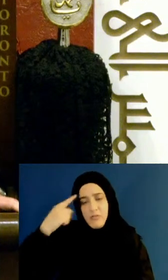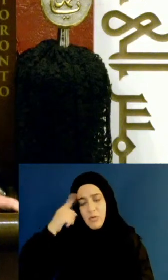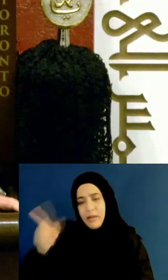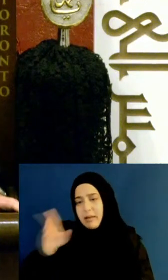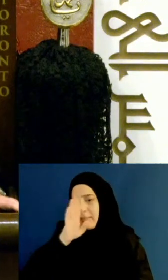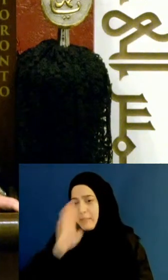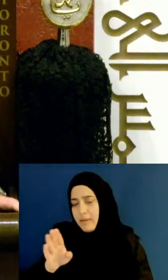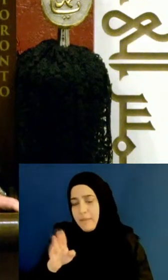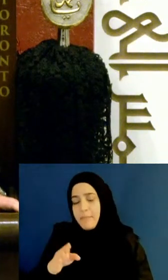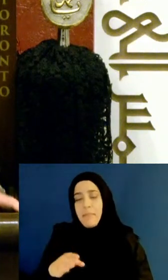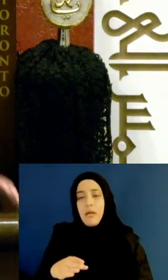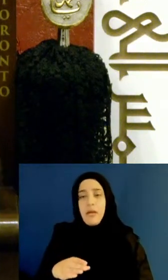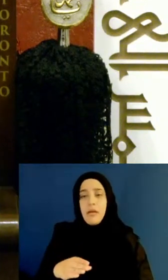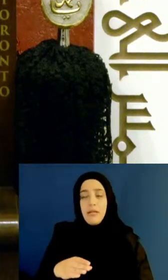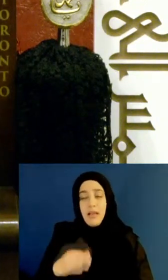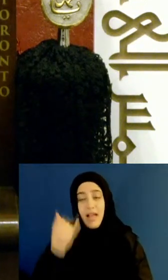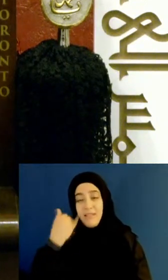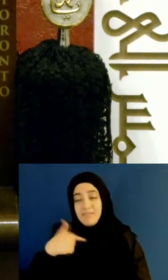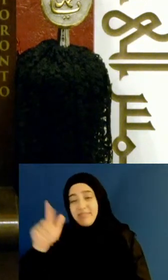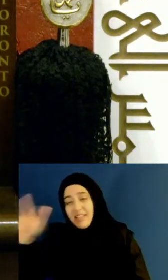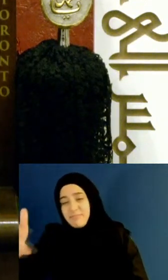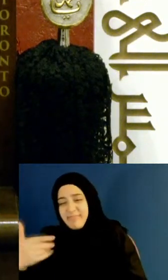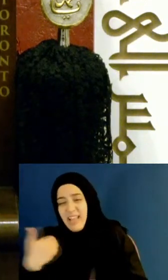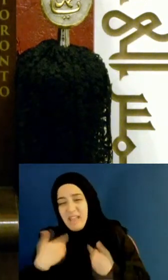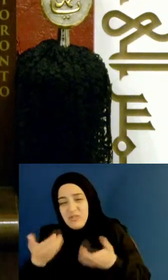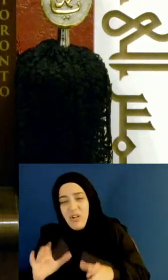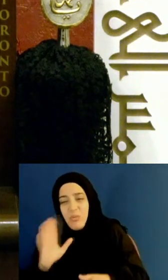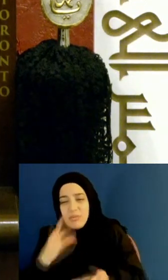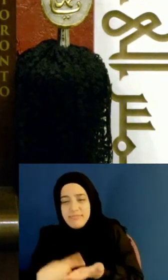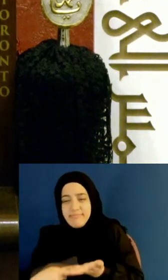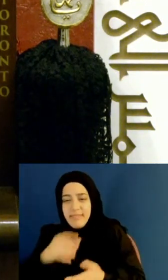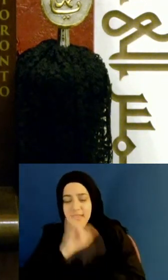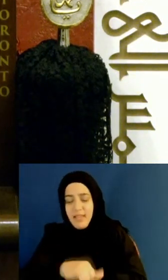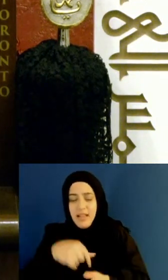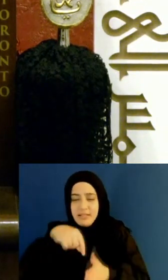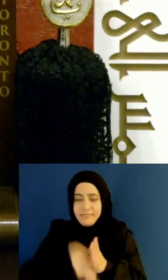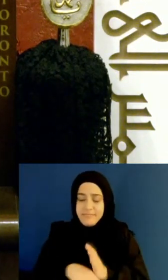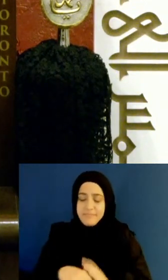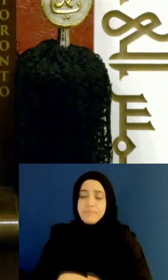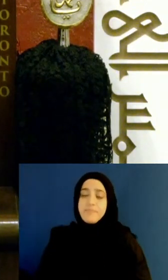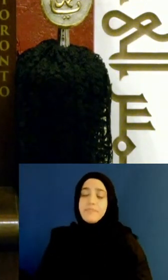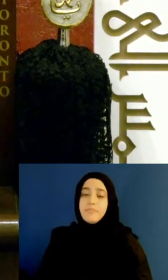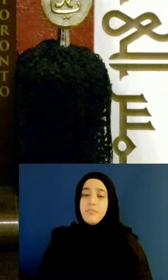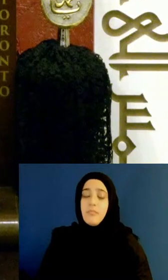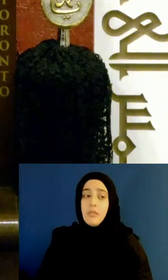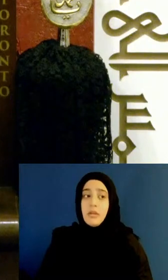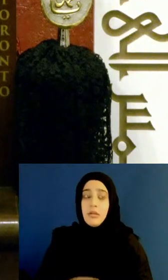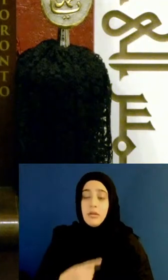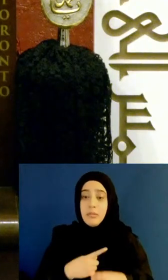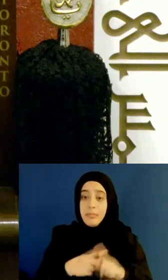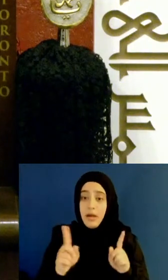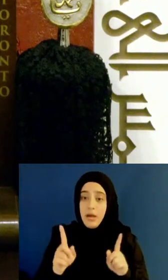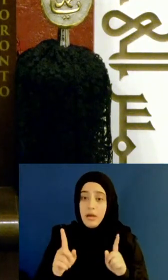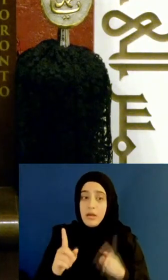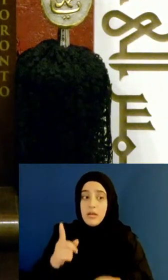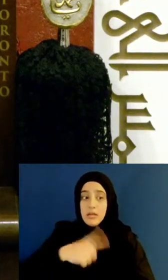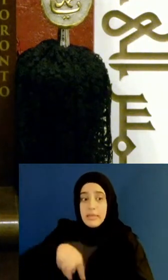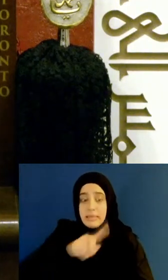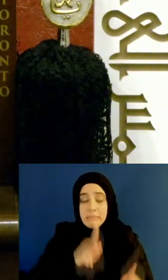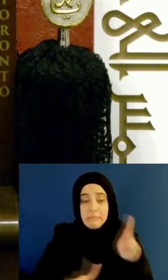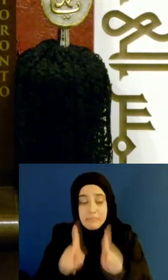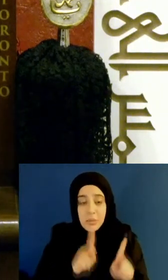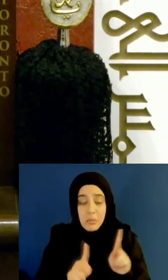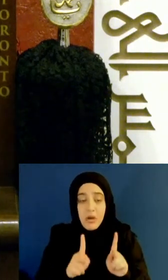detail. But there are those who will oppose Imam al-Hujjah based on the elements